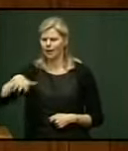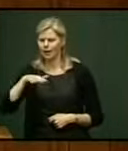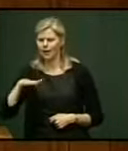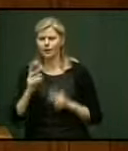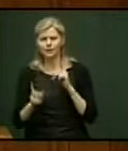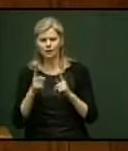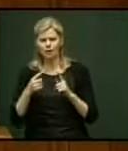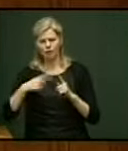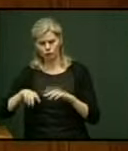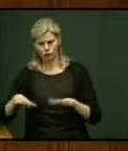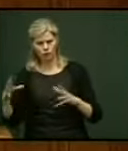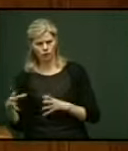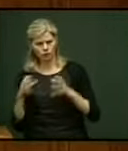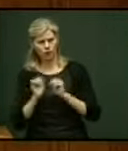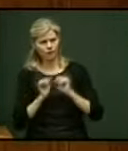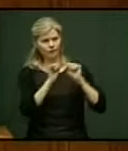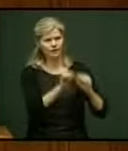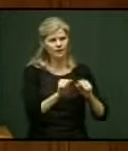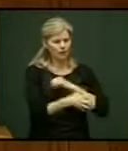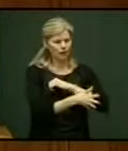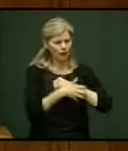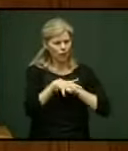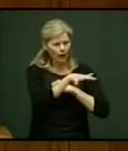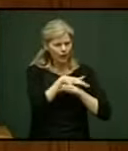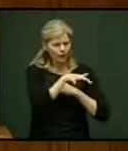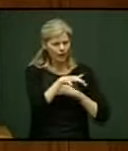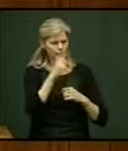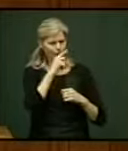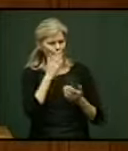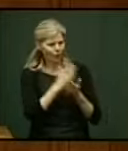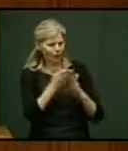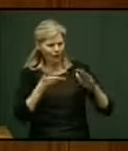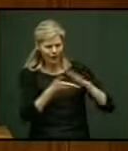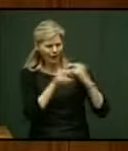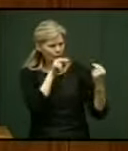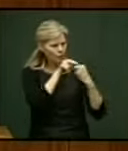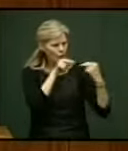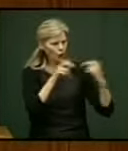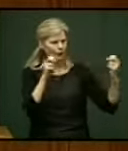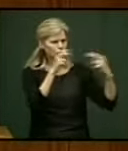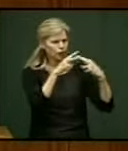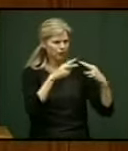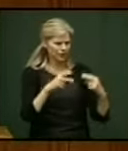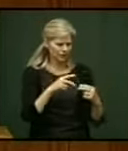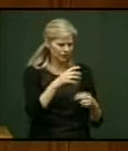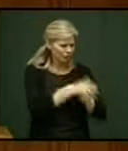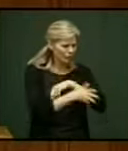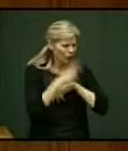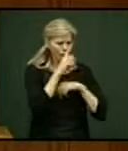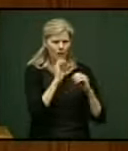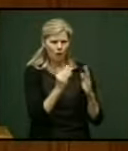people set up underneath motorway flyovers. We brought them hundreds of brown bags with